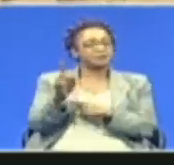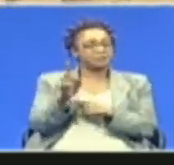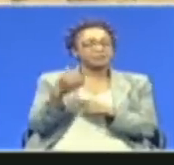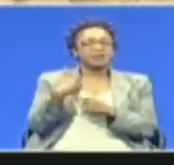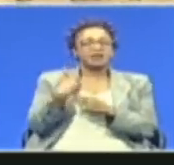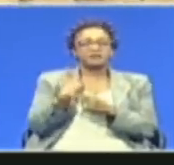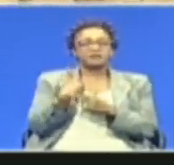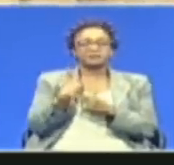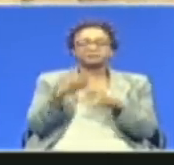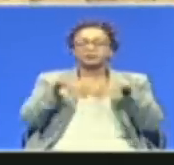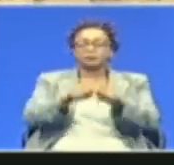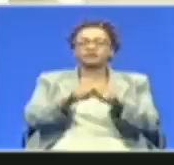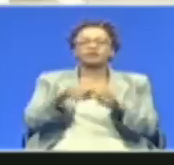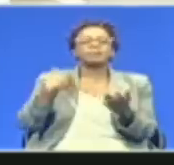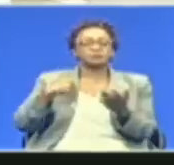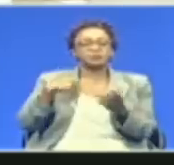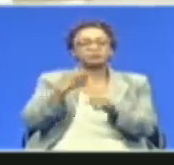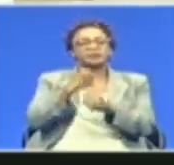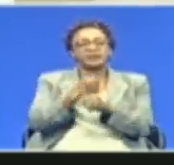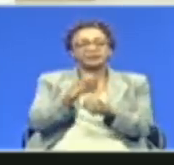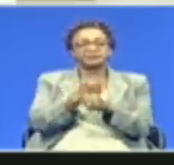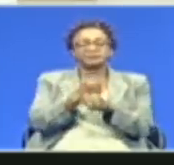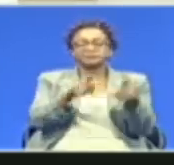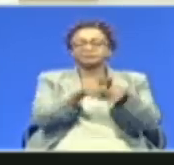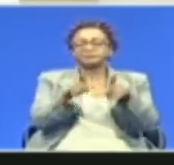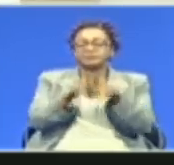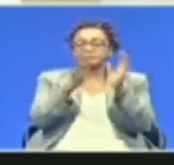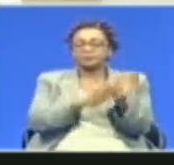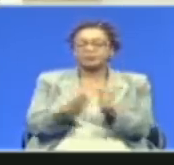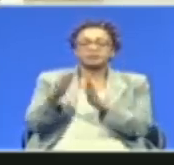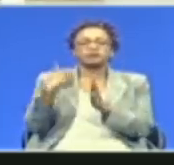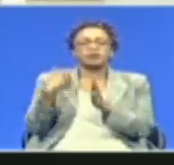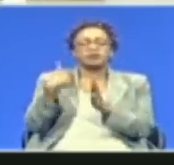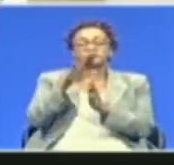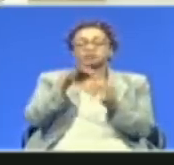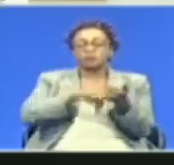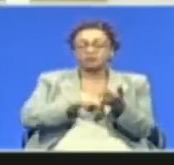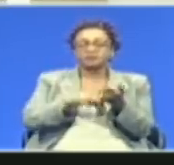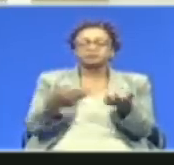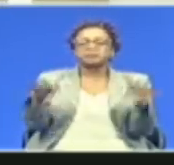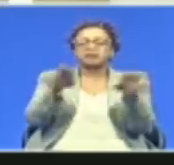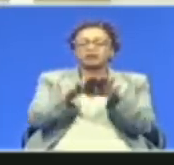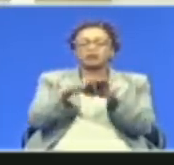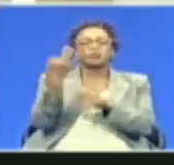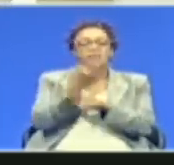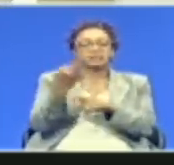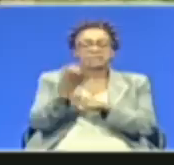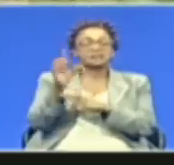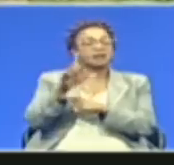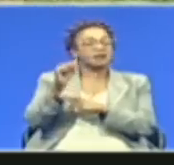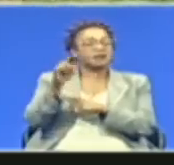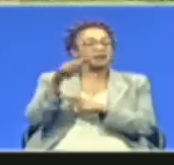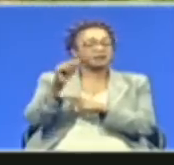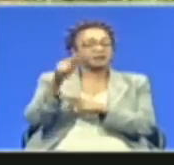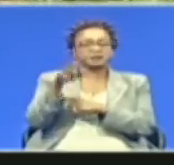for the post-mortem to be carried out and further planning to have his wife's burial happen Wednesday at Langata Cemetery.